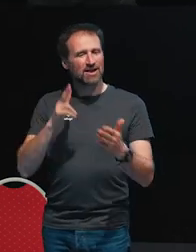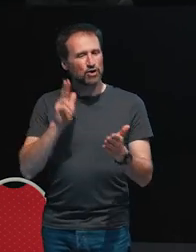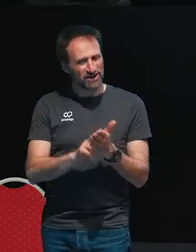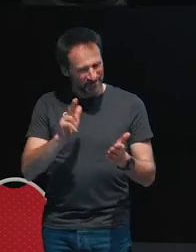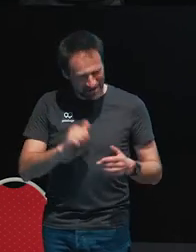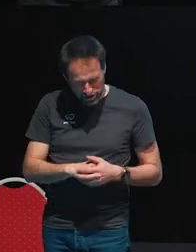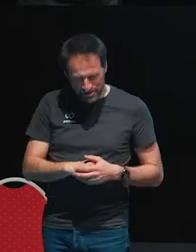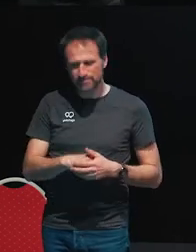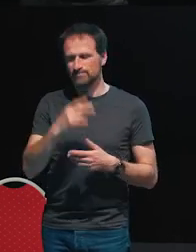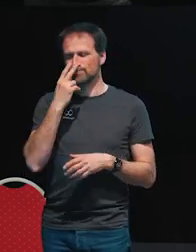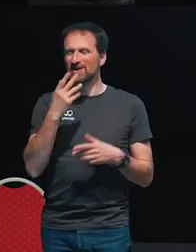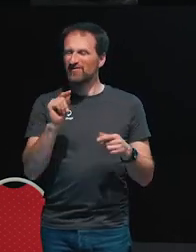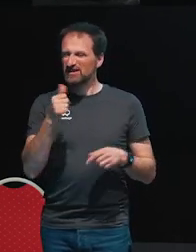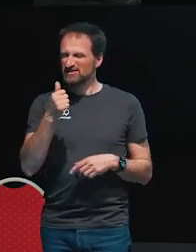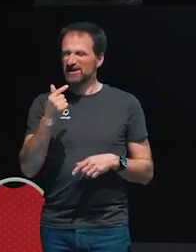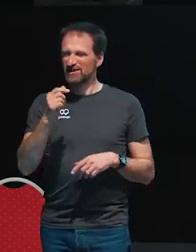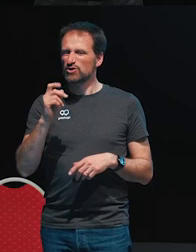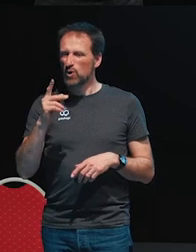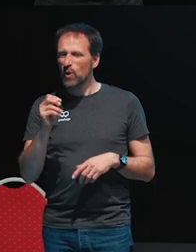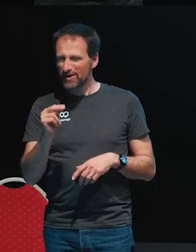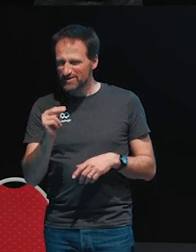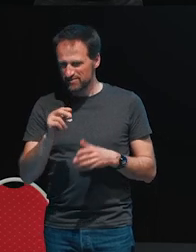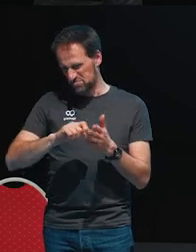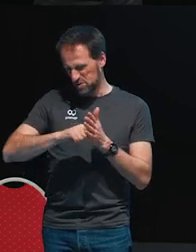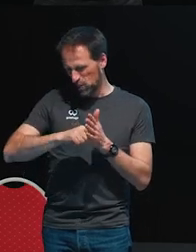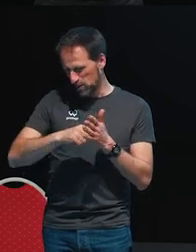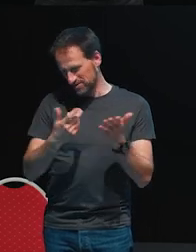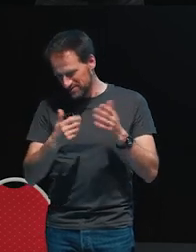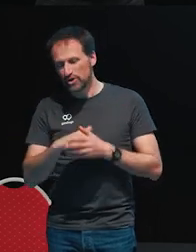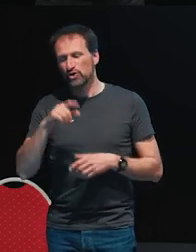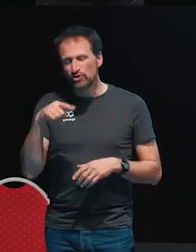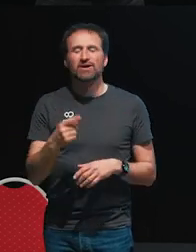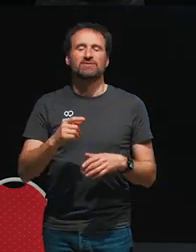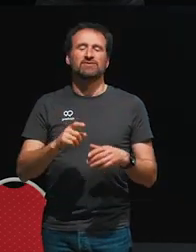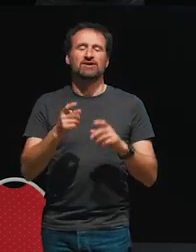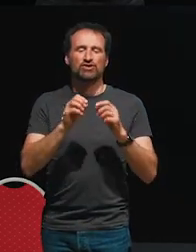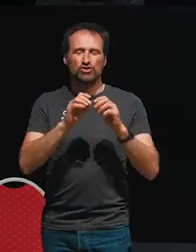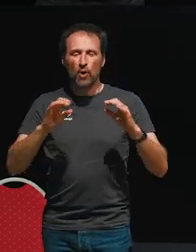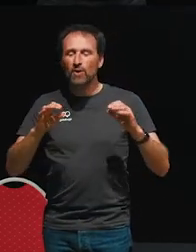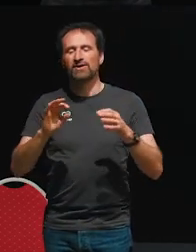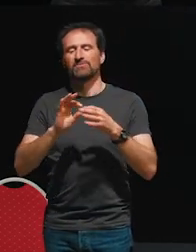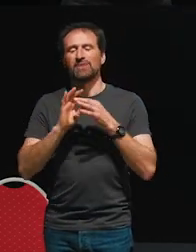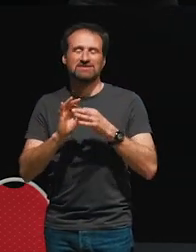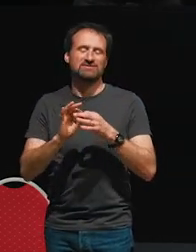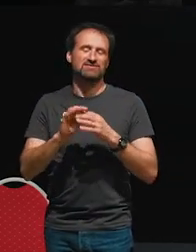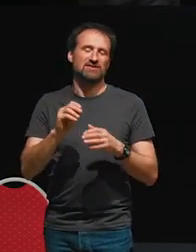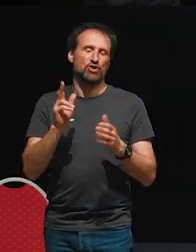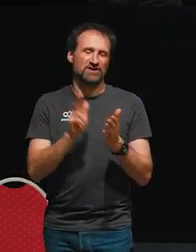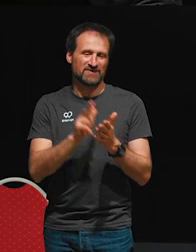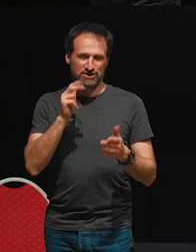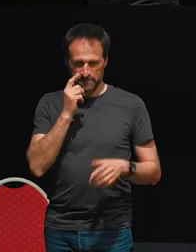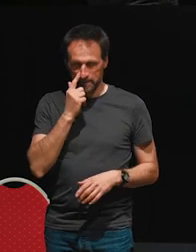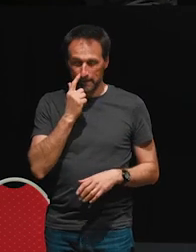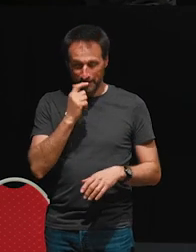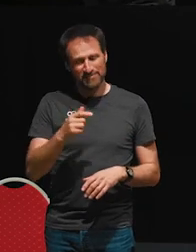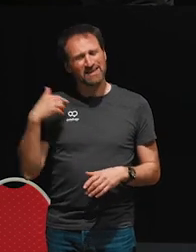We're going to see what a token is. And then we're going to look into token-based authentication. So traditional authentication. What do I